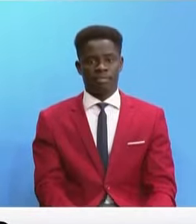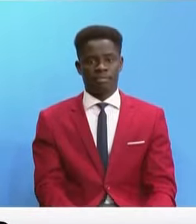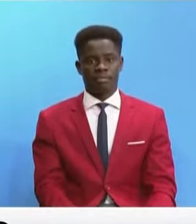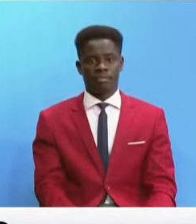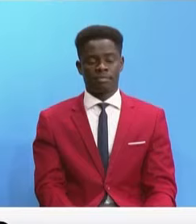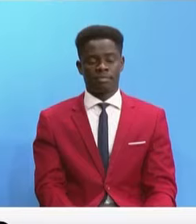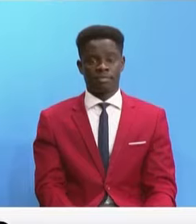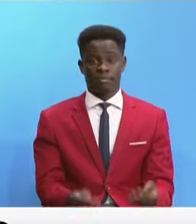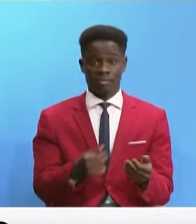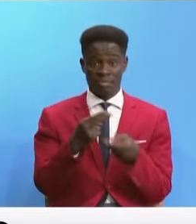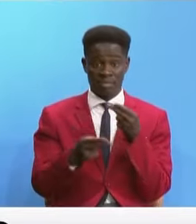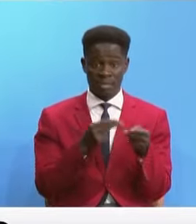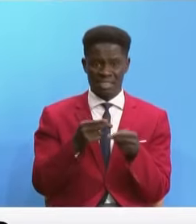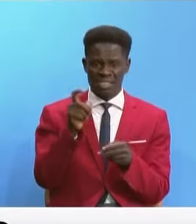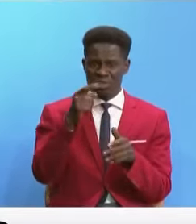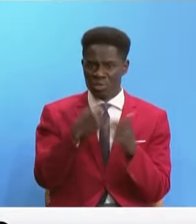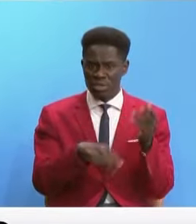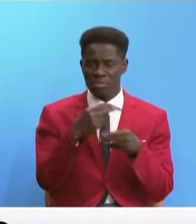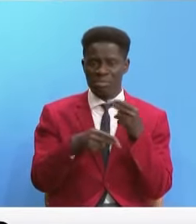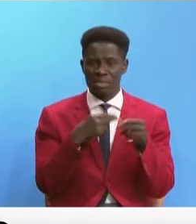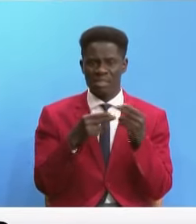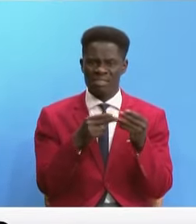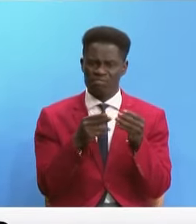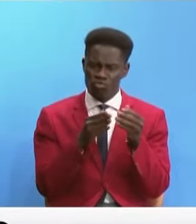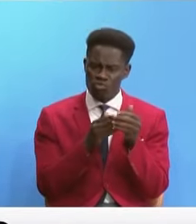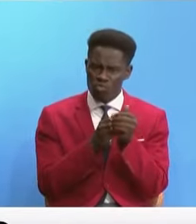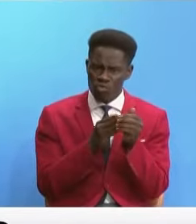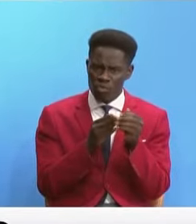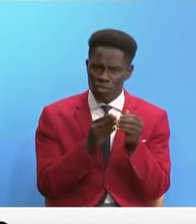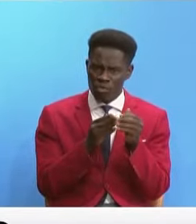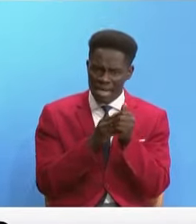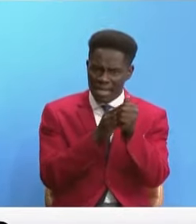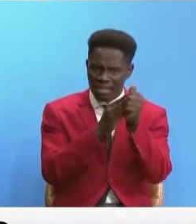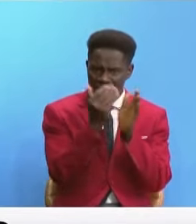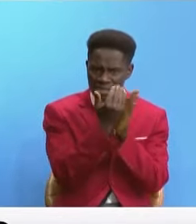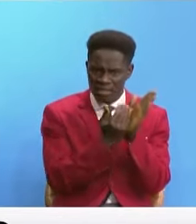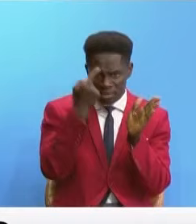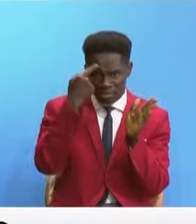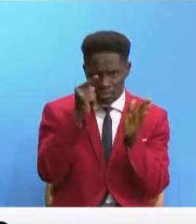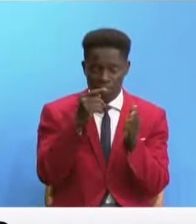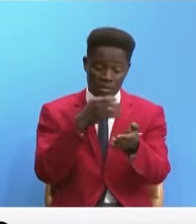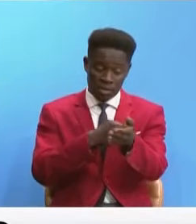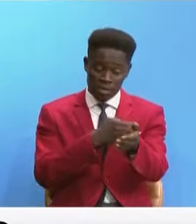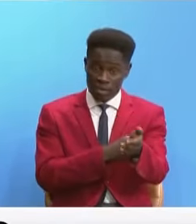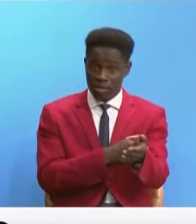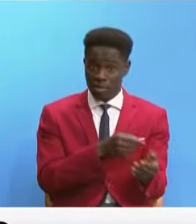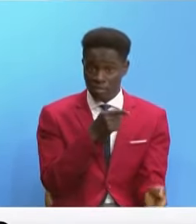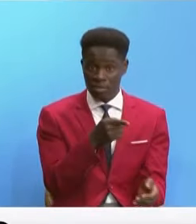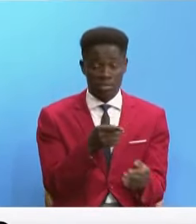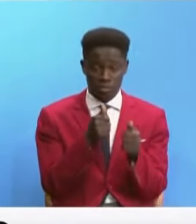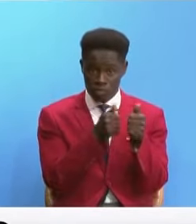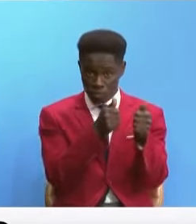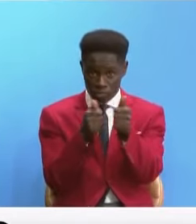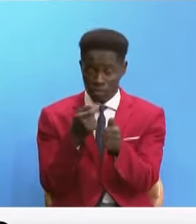following the guidelines by the Examination Council Zambia, which this district is doing, having security